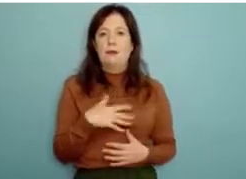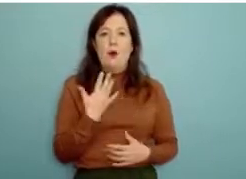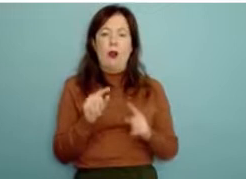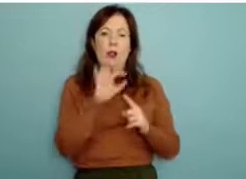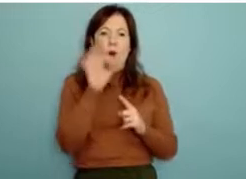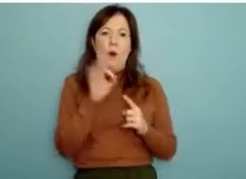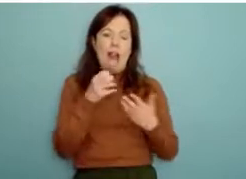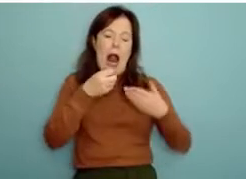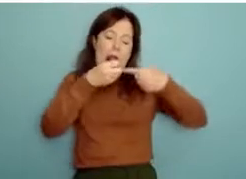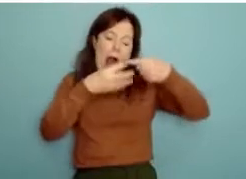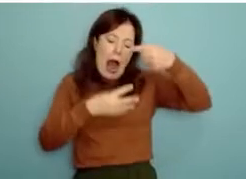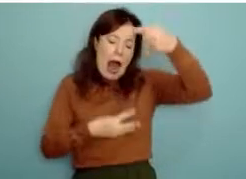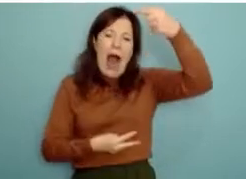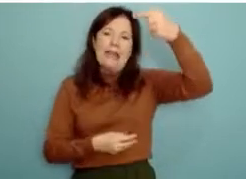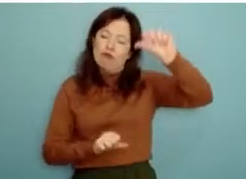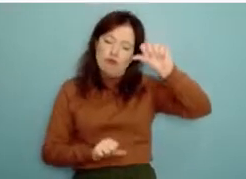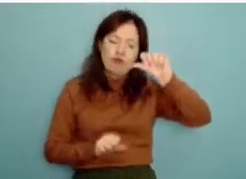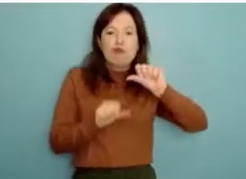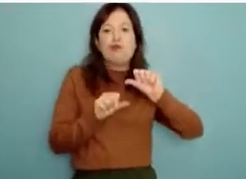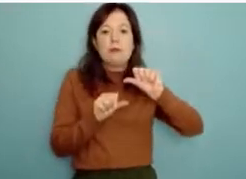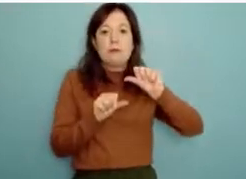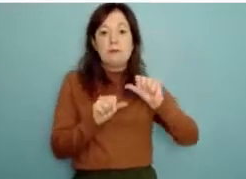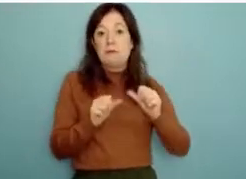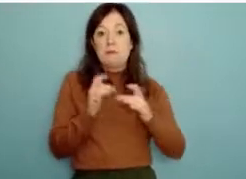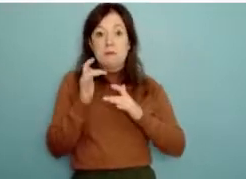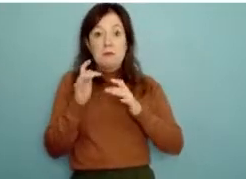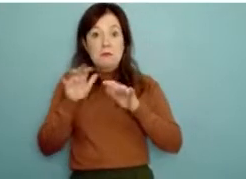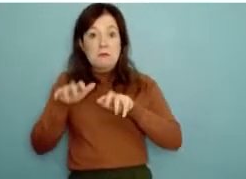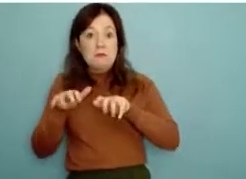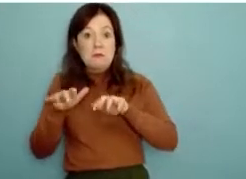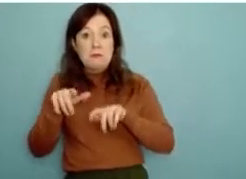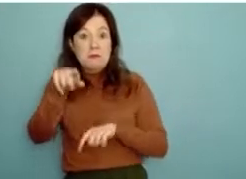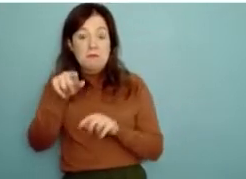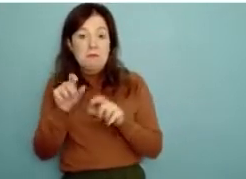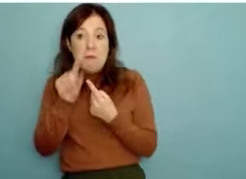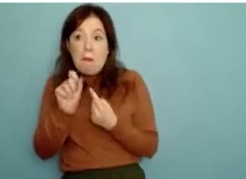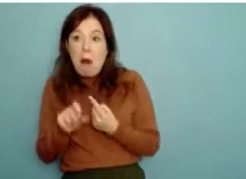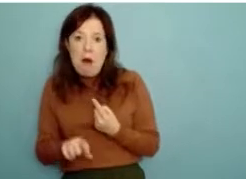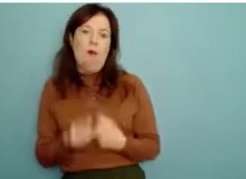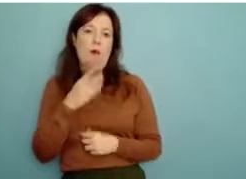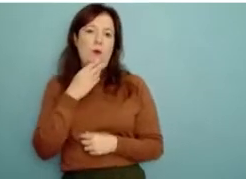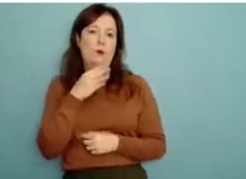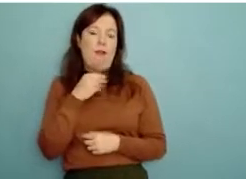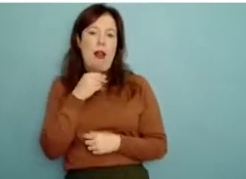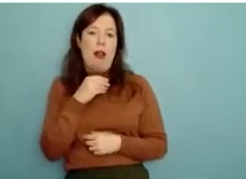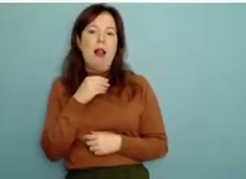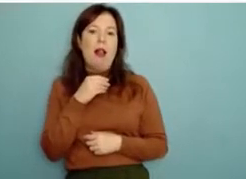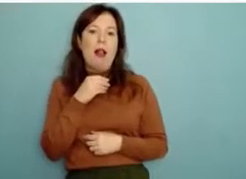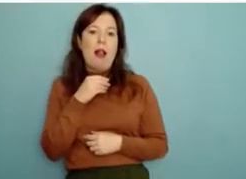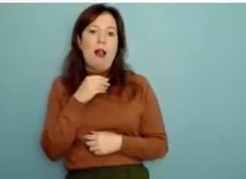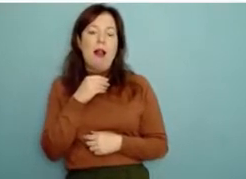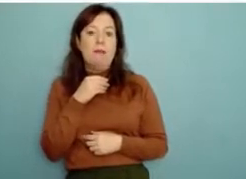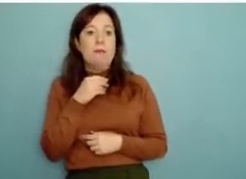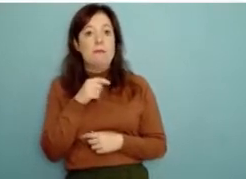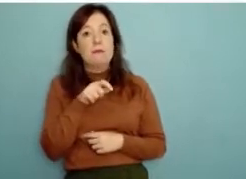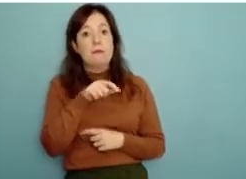questionnaires. If you could use electronic means, for example, that would help. But both in terms of service